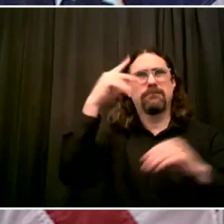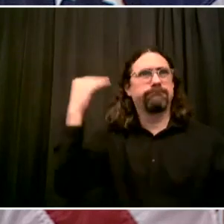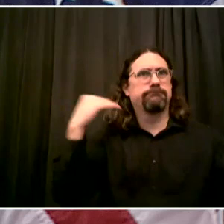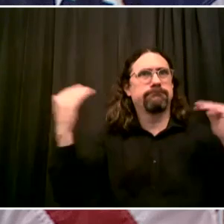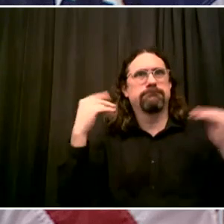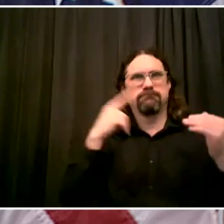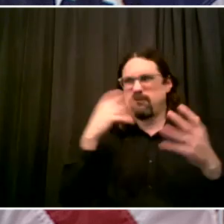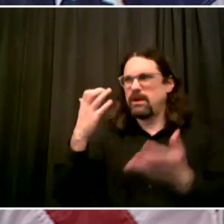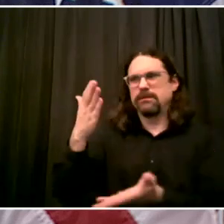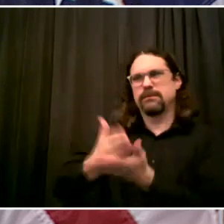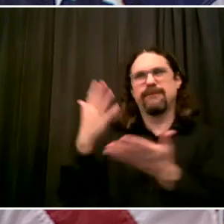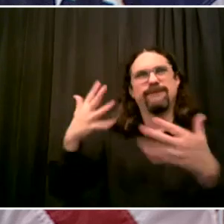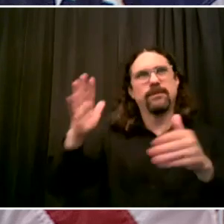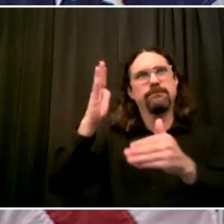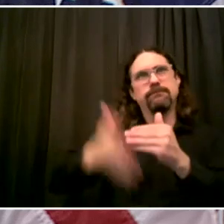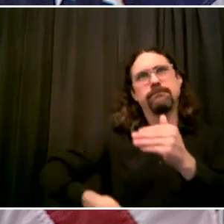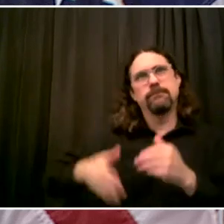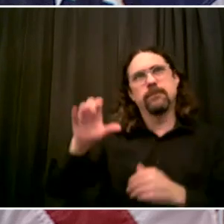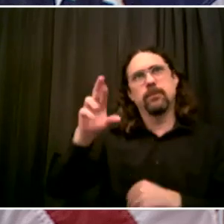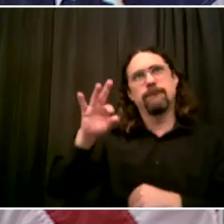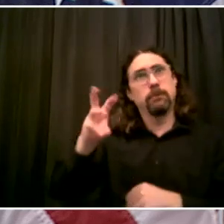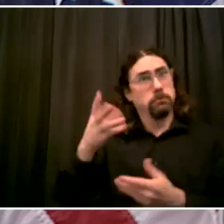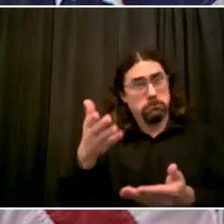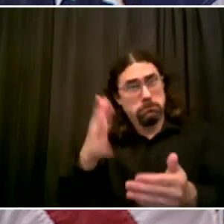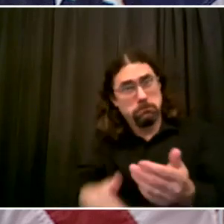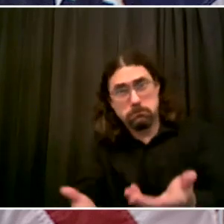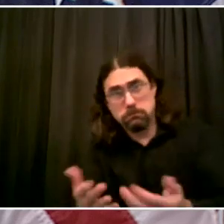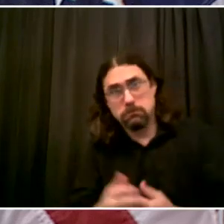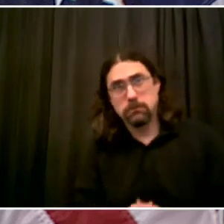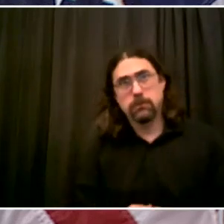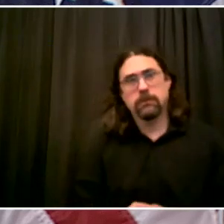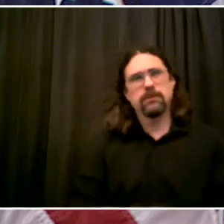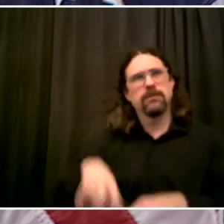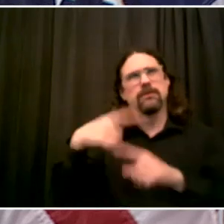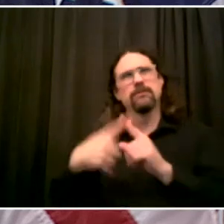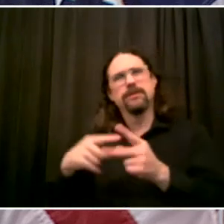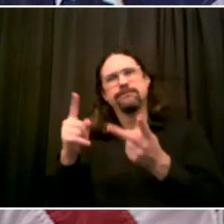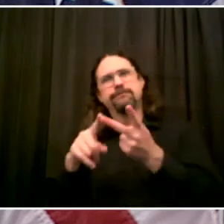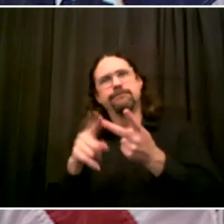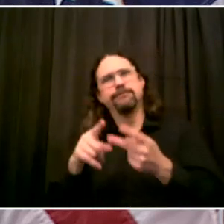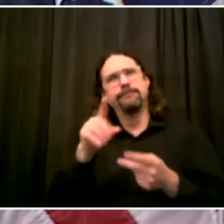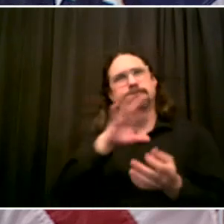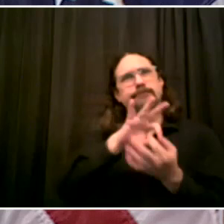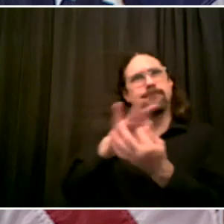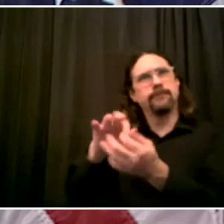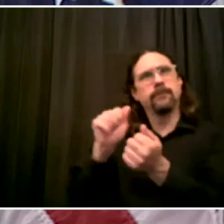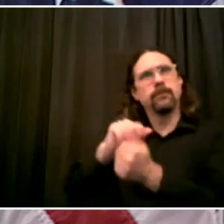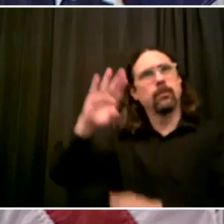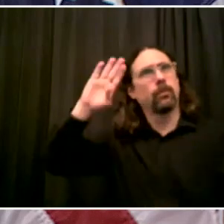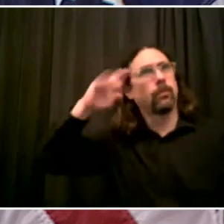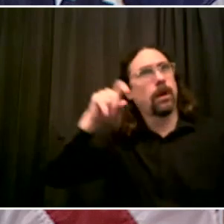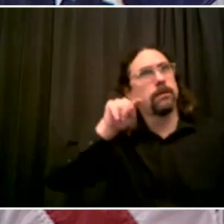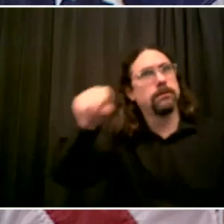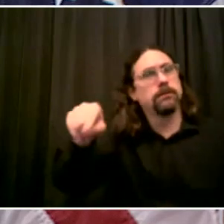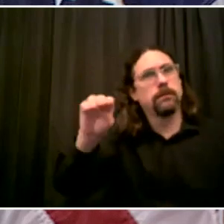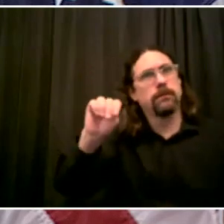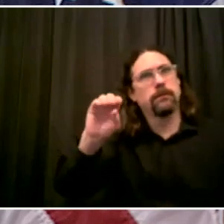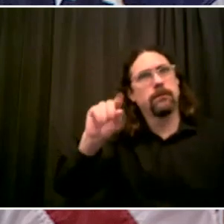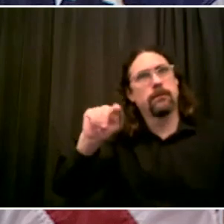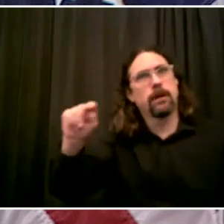last night? There were a large number of arrests. And does anybody know what precipitated the action between the police and the demonstrators up